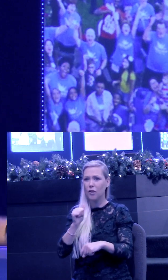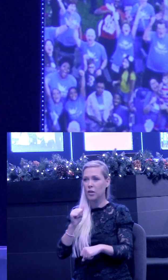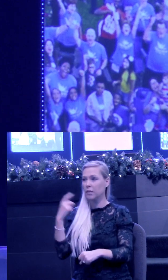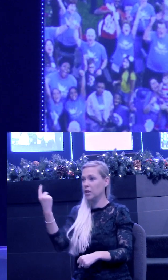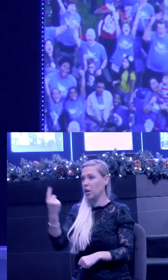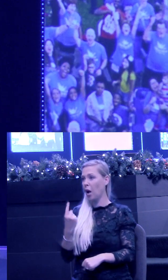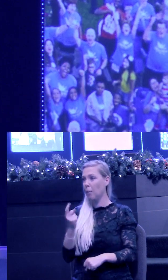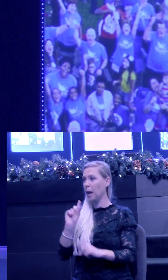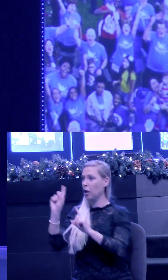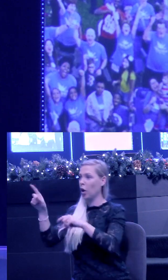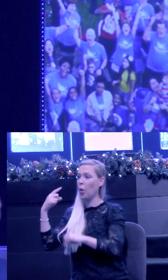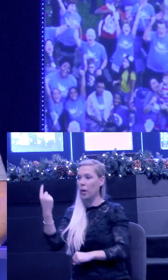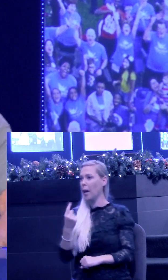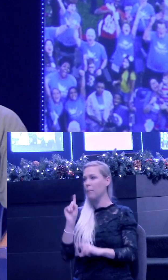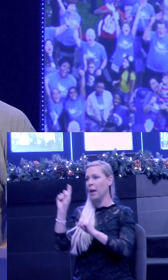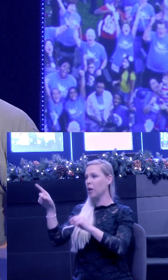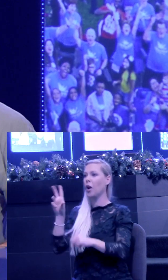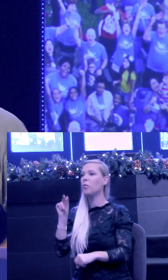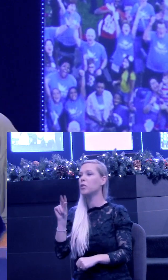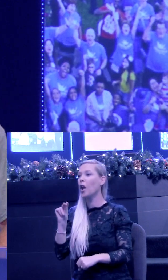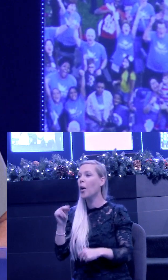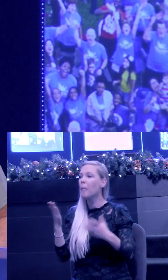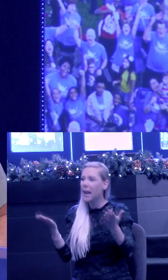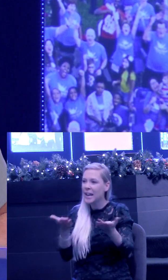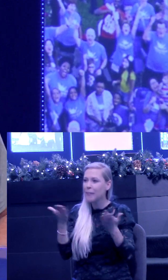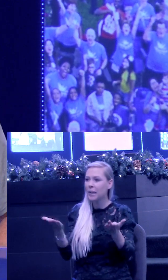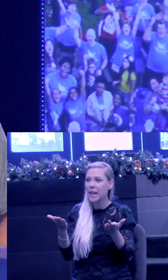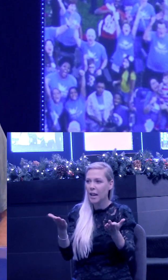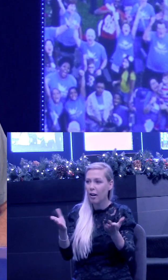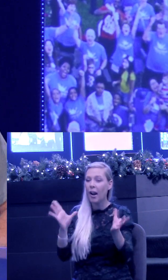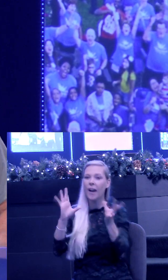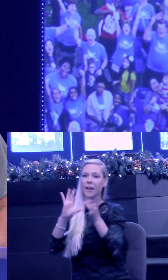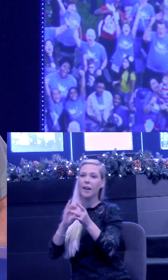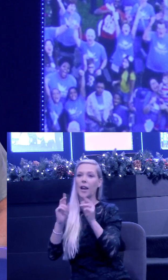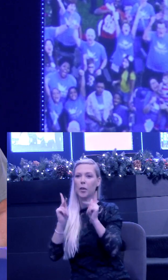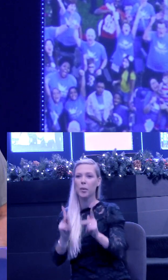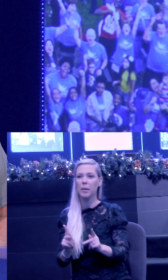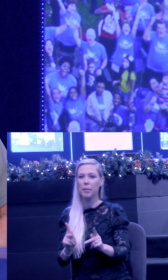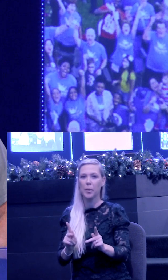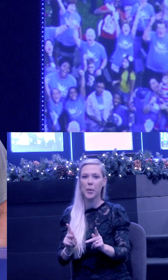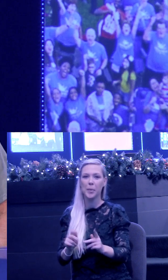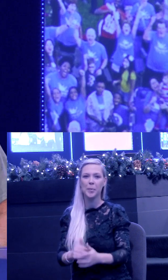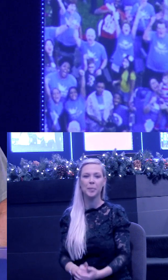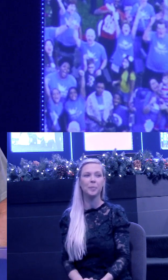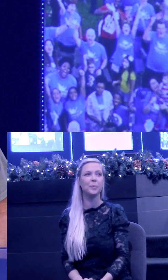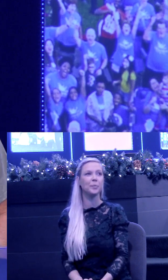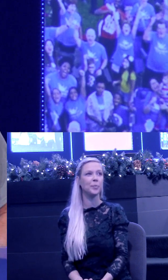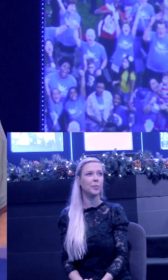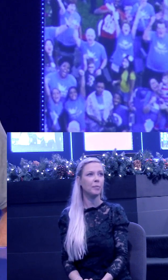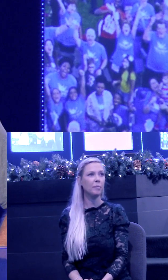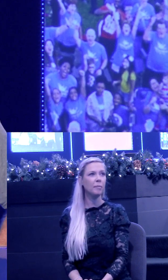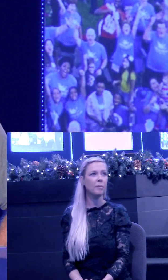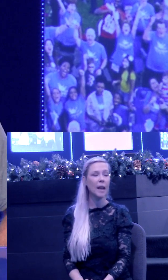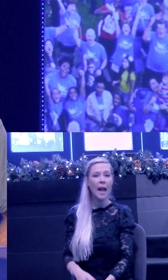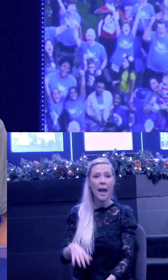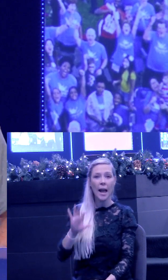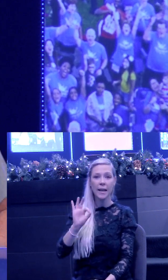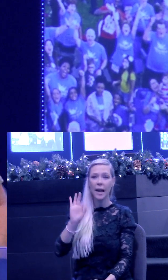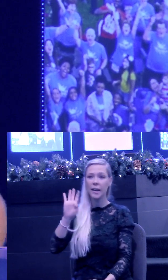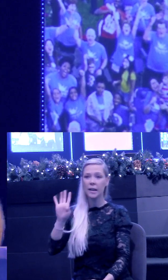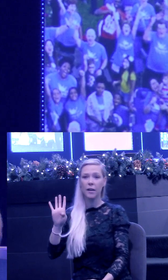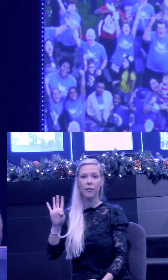that you're a part of. Friends, in the New Testament, there are these passages called the one another passages. 94 of